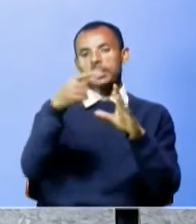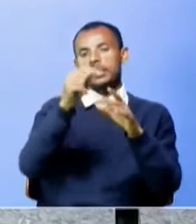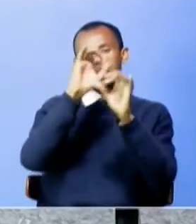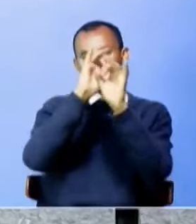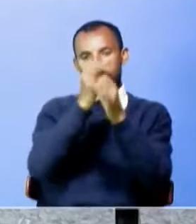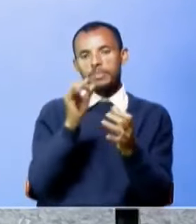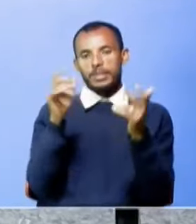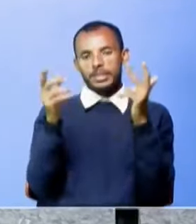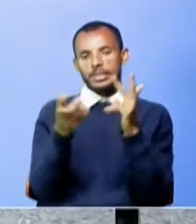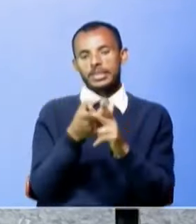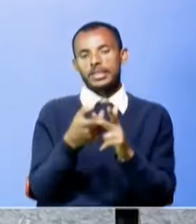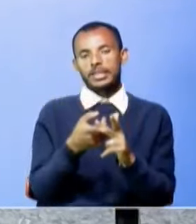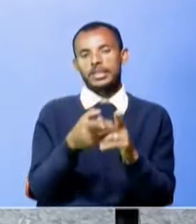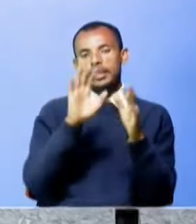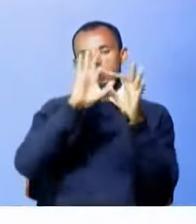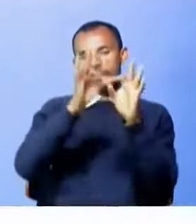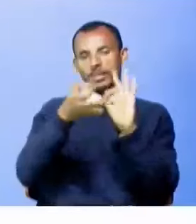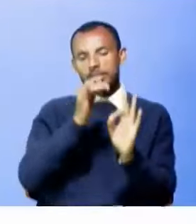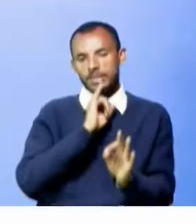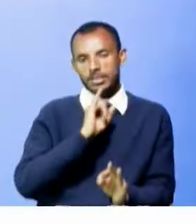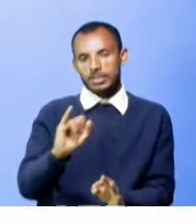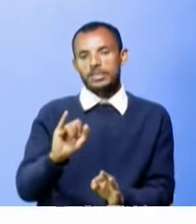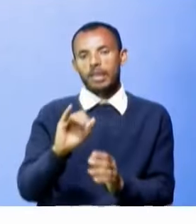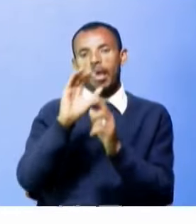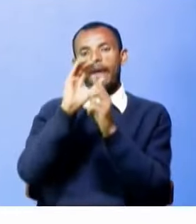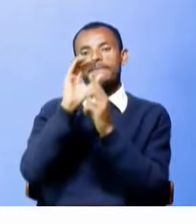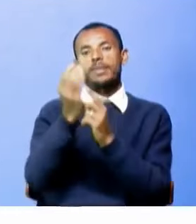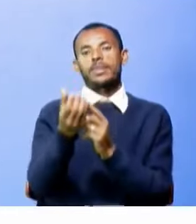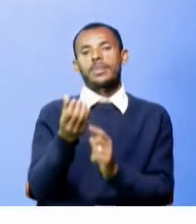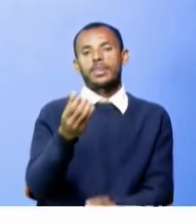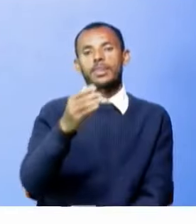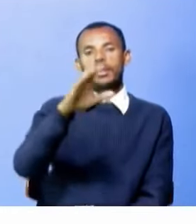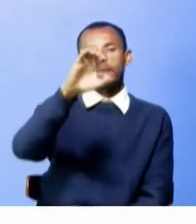definition is about event.